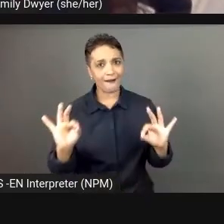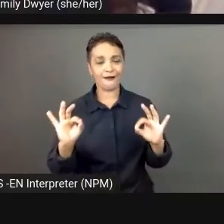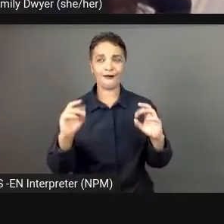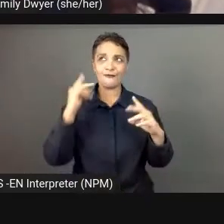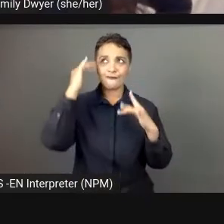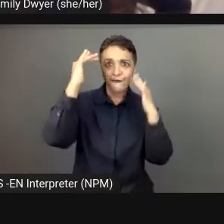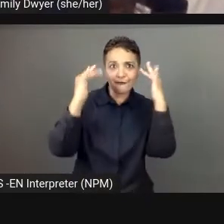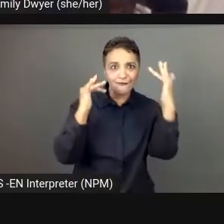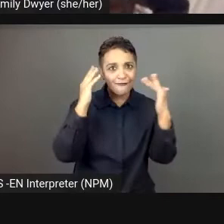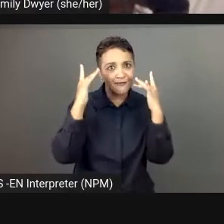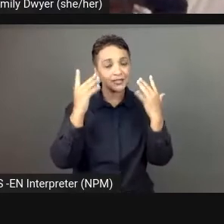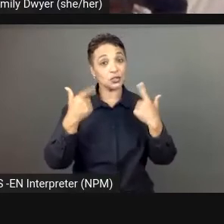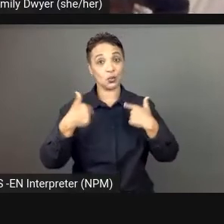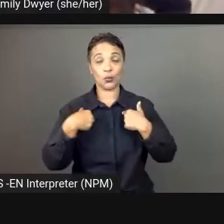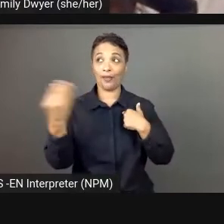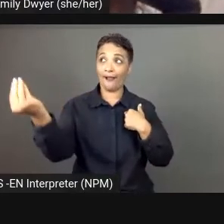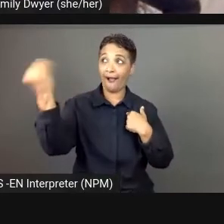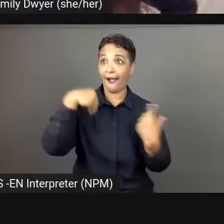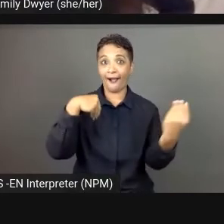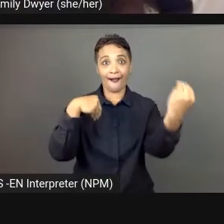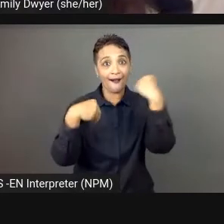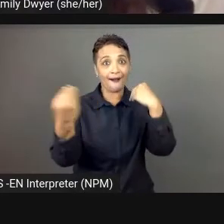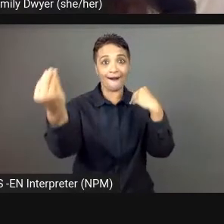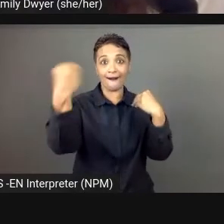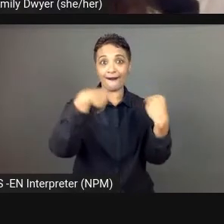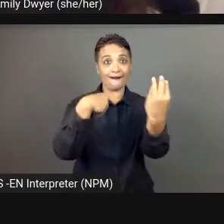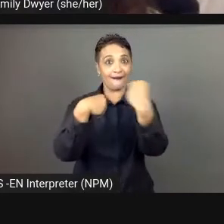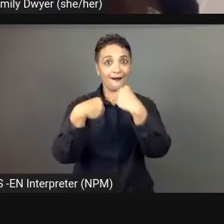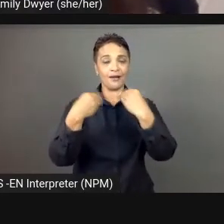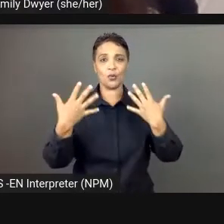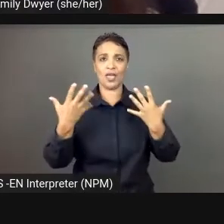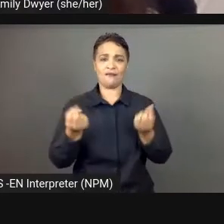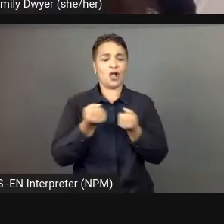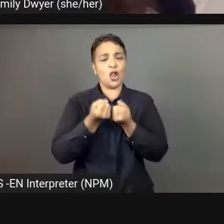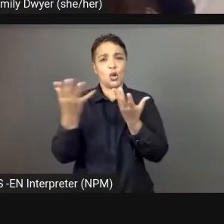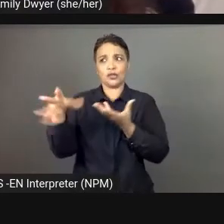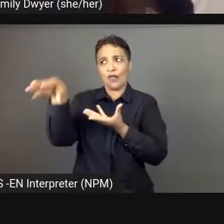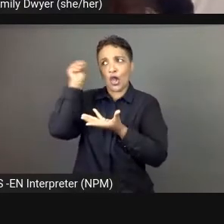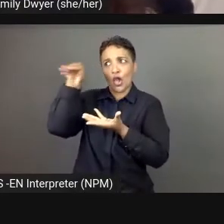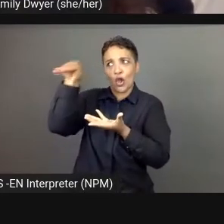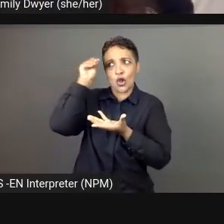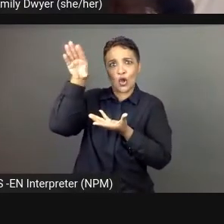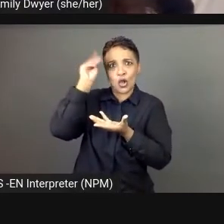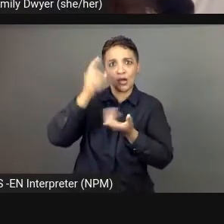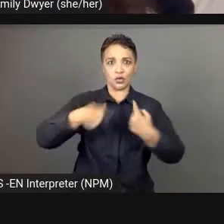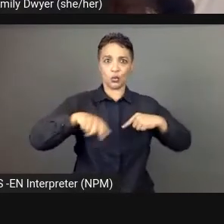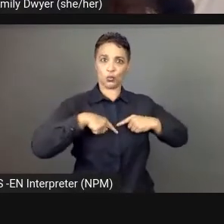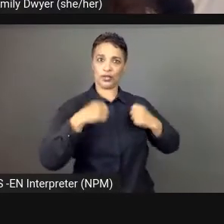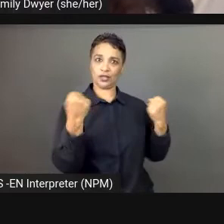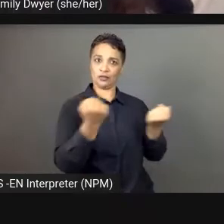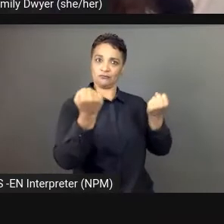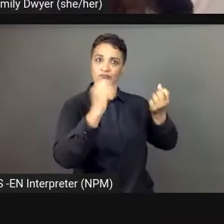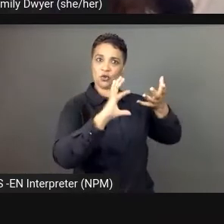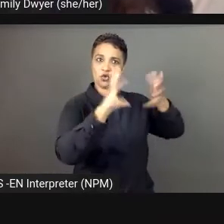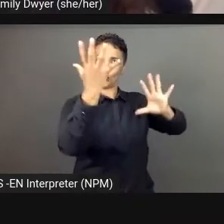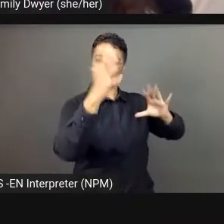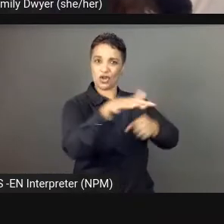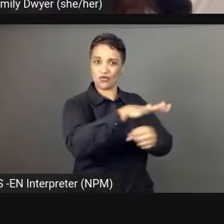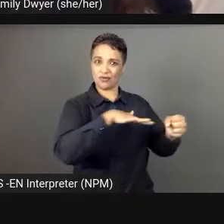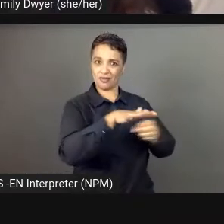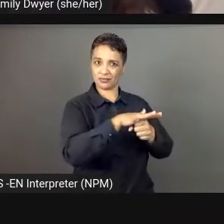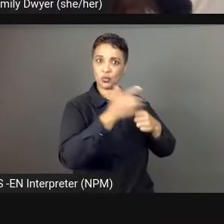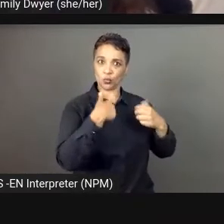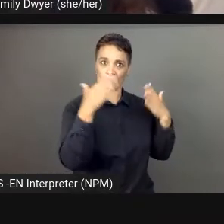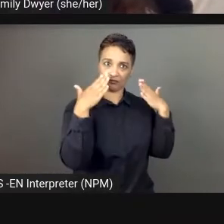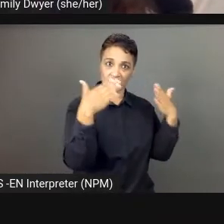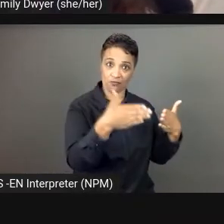taking lots of things for the humanitarian sector to reflect on. And to be continued.